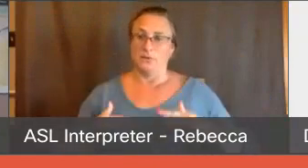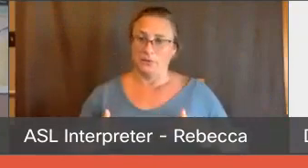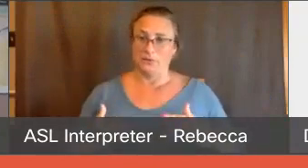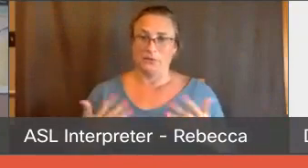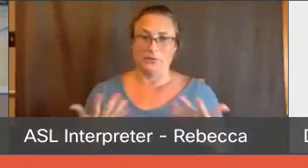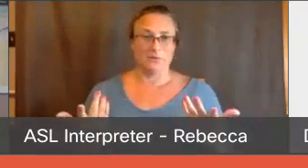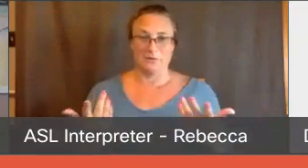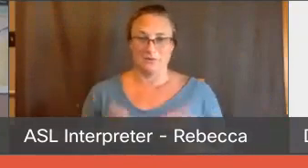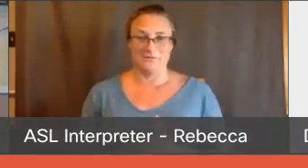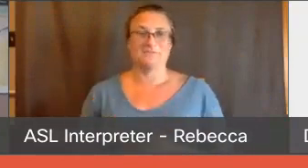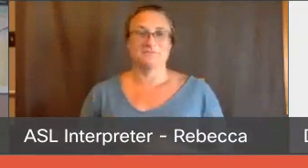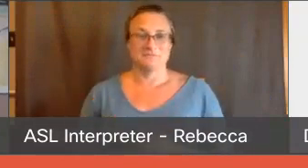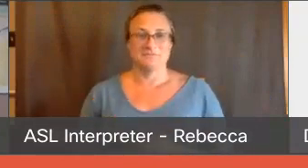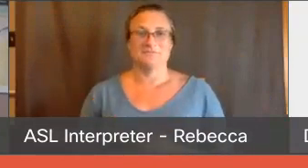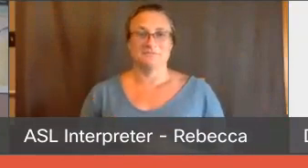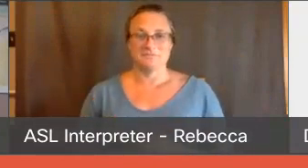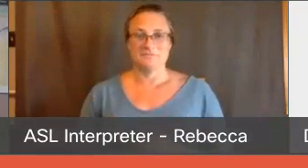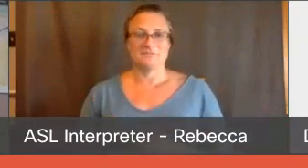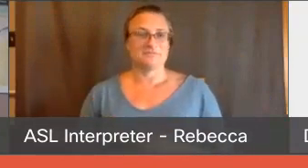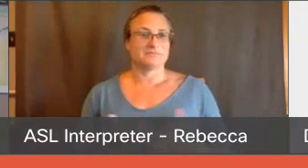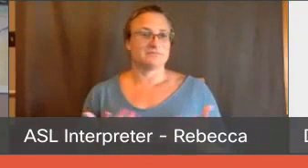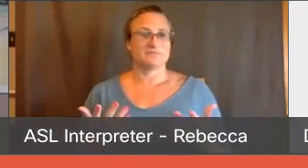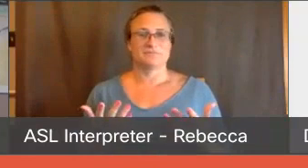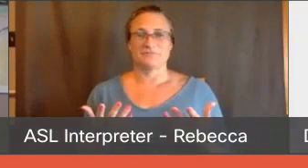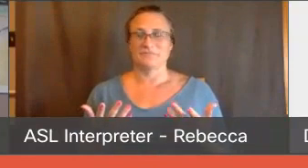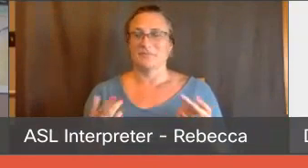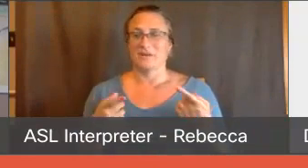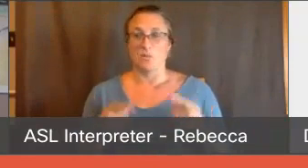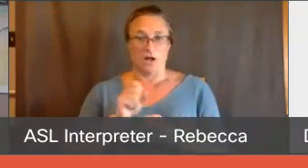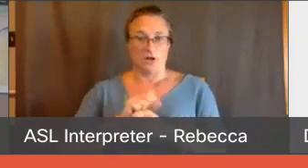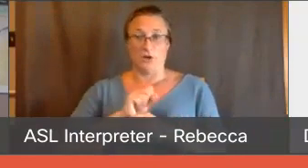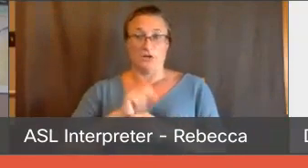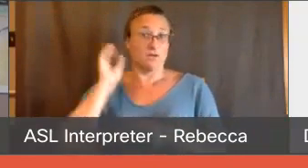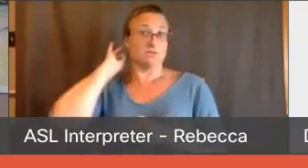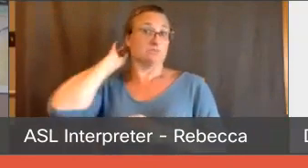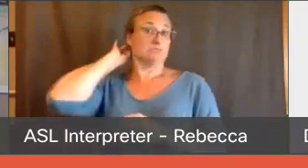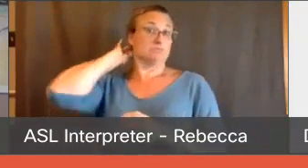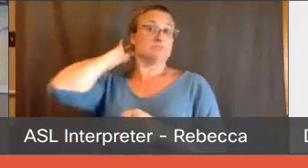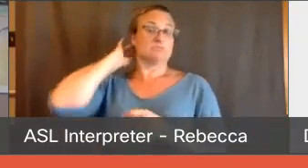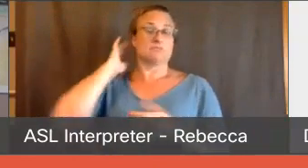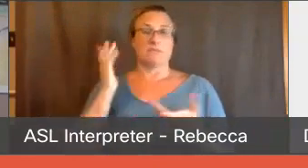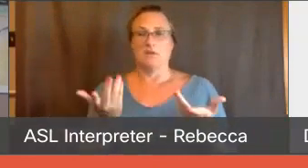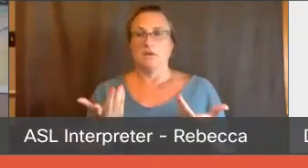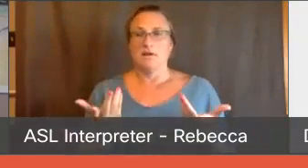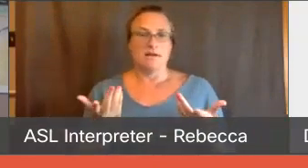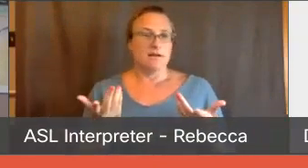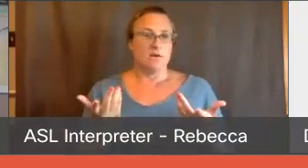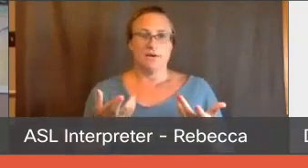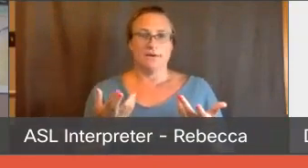how to calm yourself down. You might see that while you're working, or when there's some sort of even,